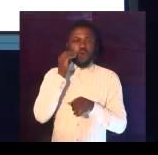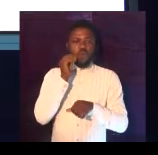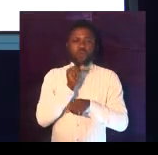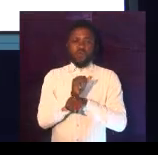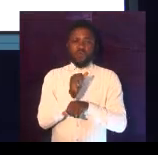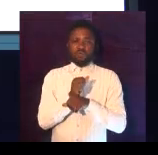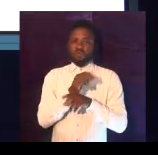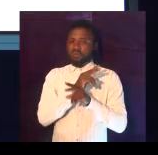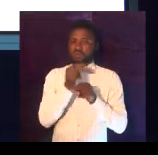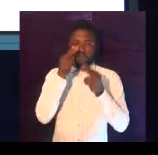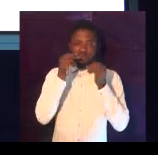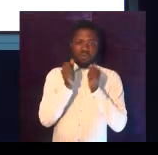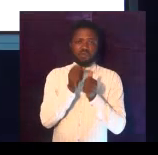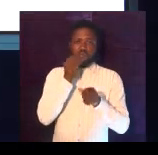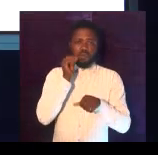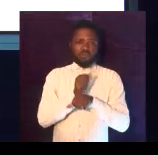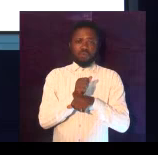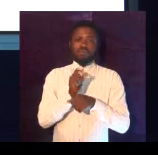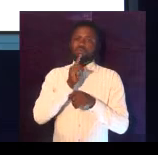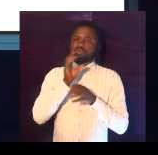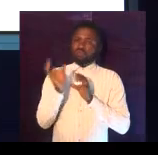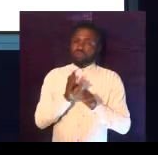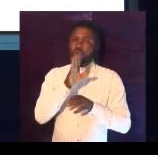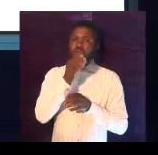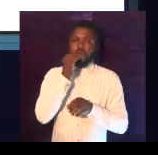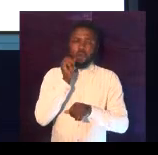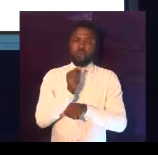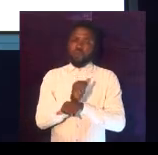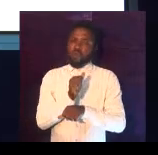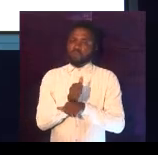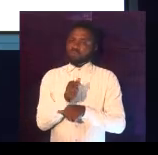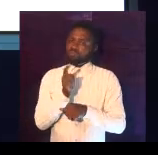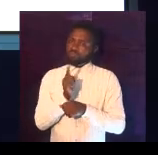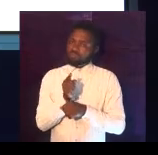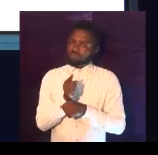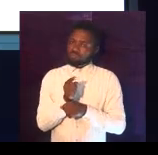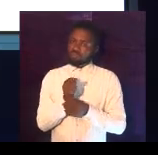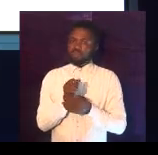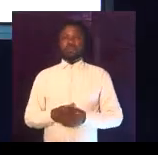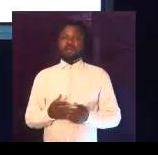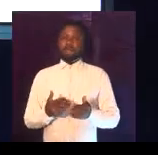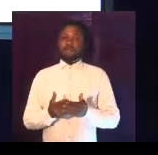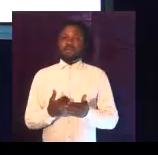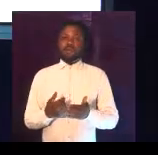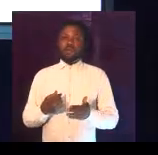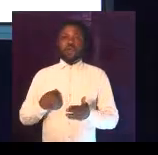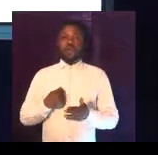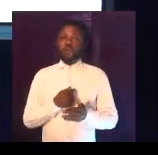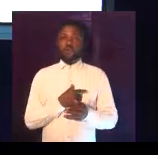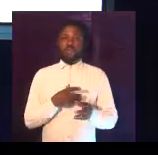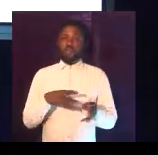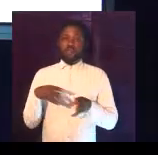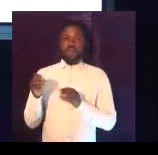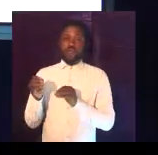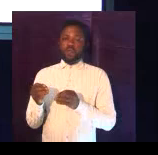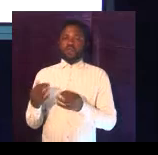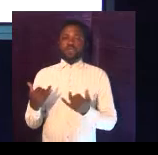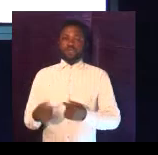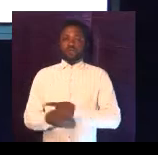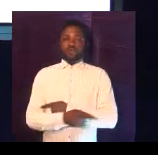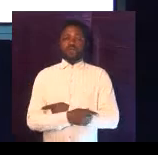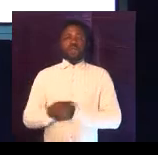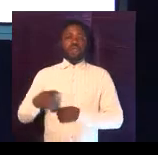homework. So please make sure you do your homework. Before we go